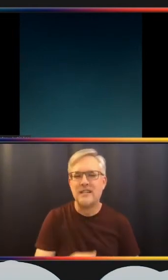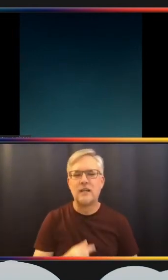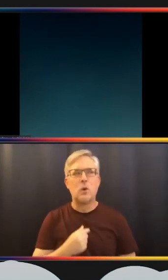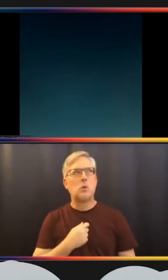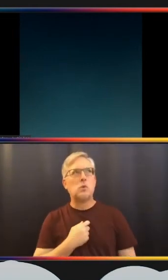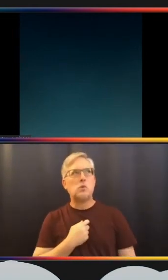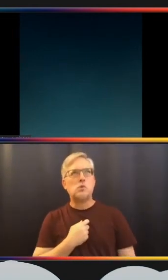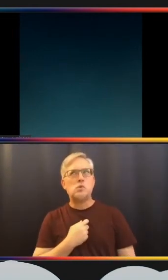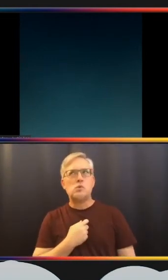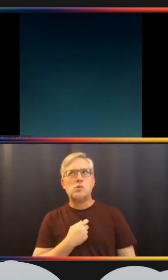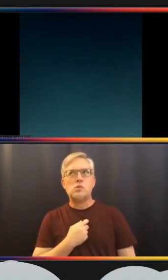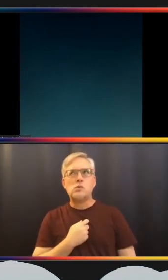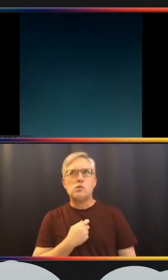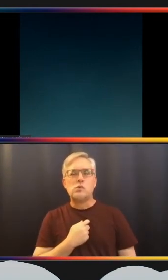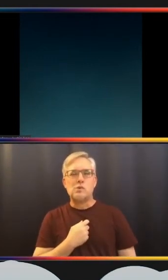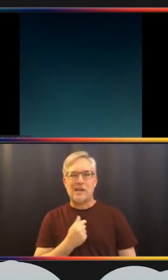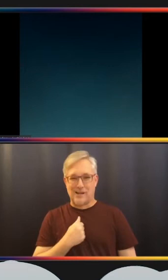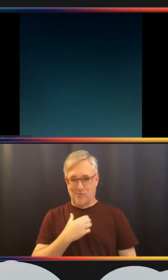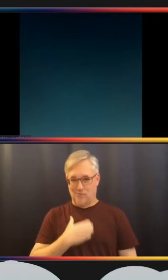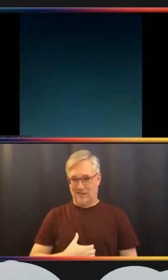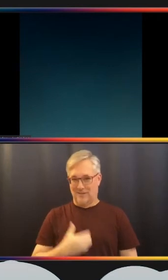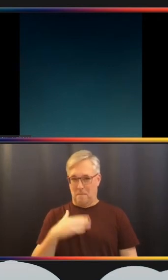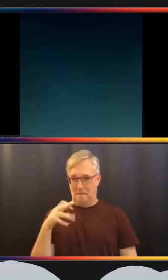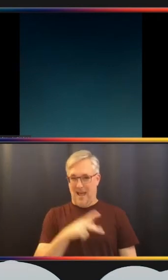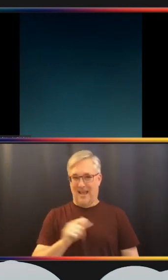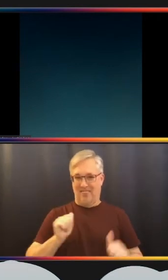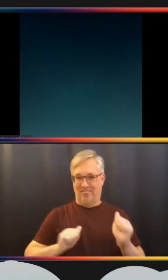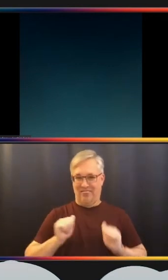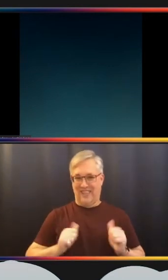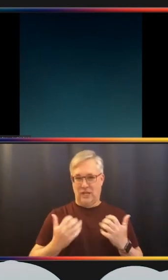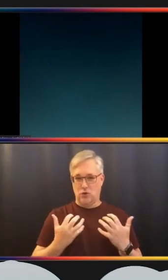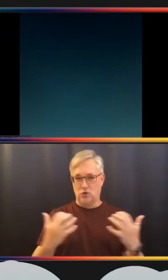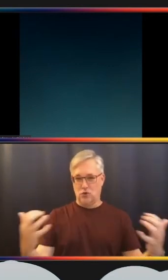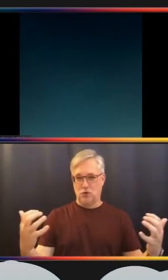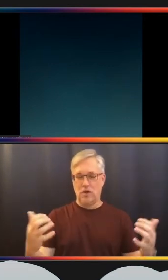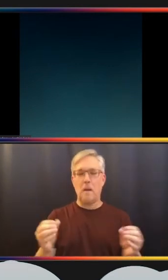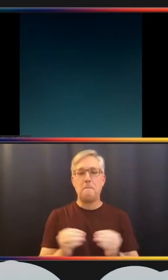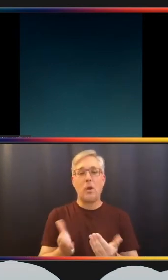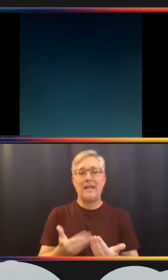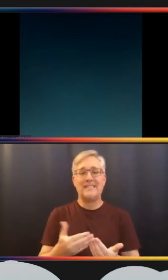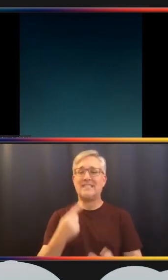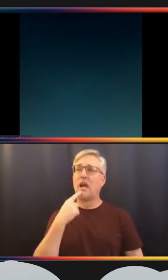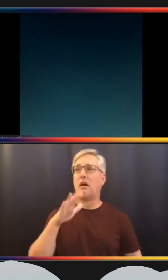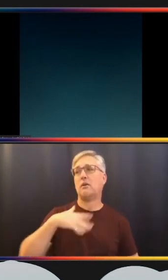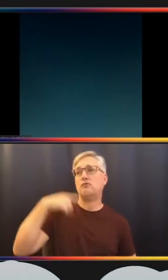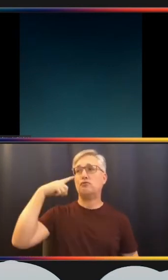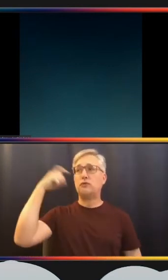It's at times like this that I wish I was a theater person, because I feel like it's so much easier to be like, this is my dream thing.